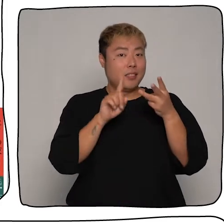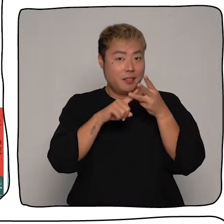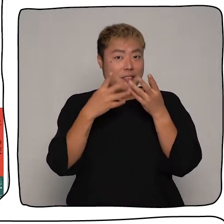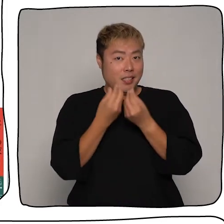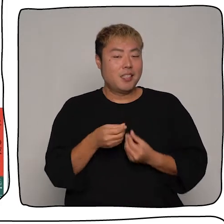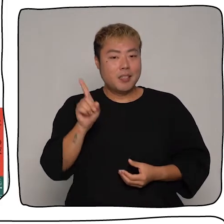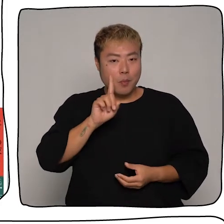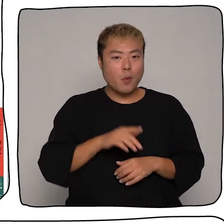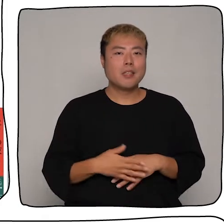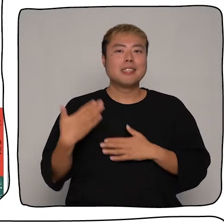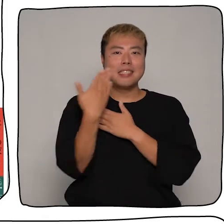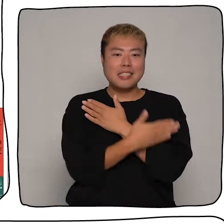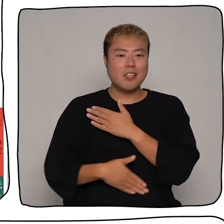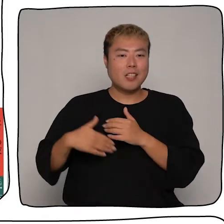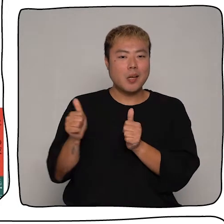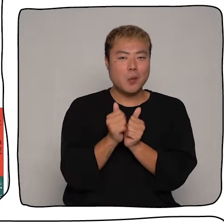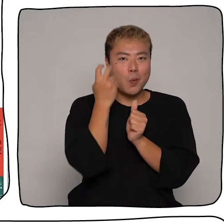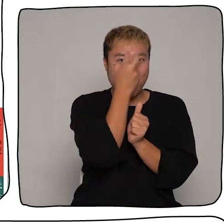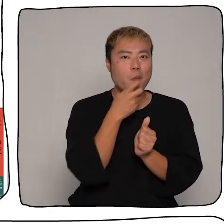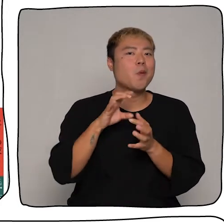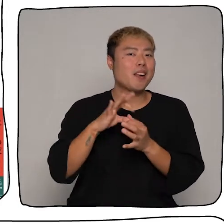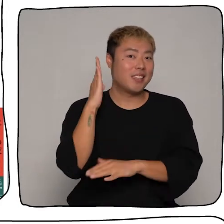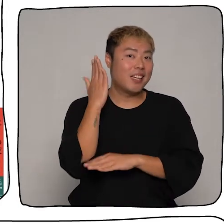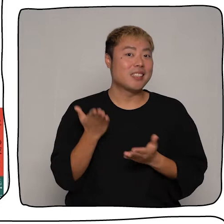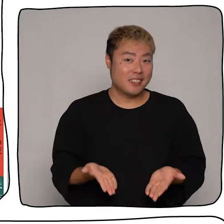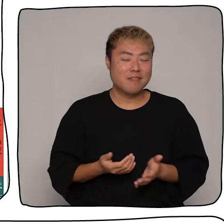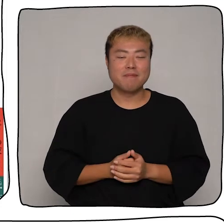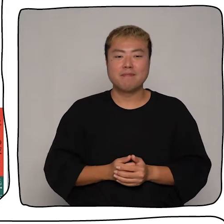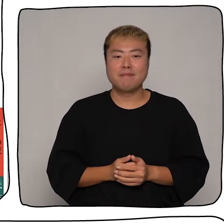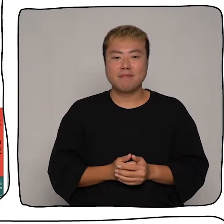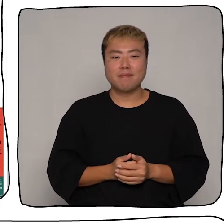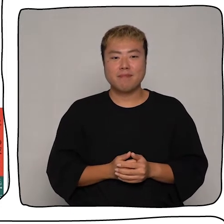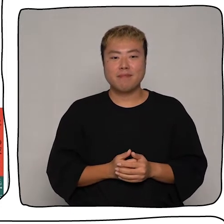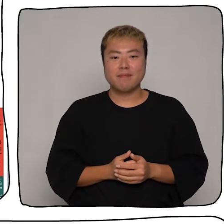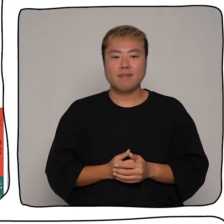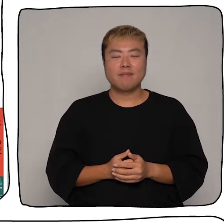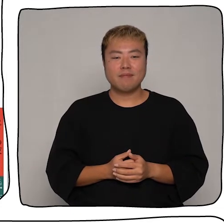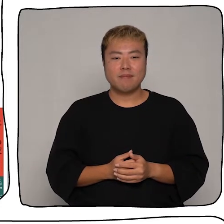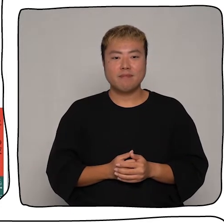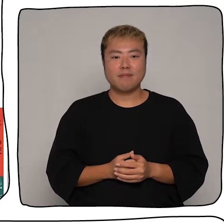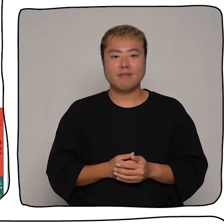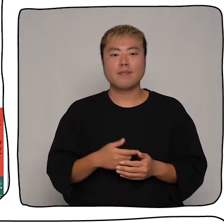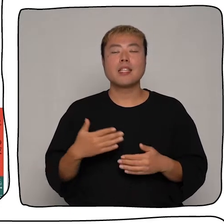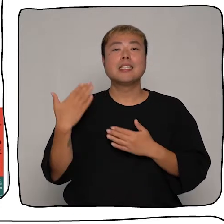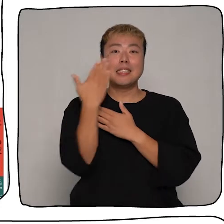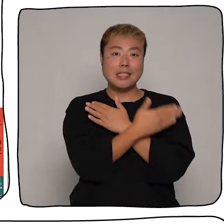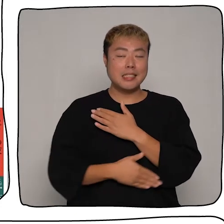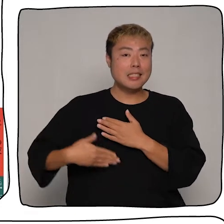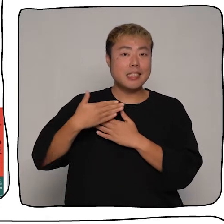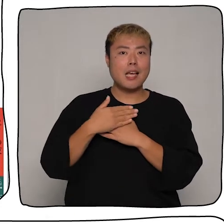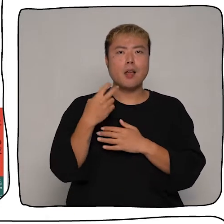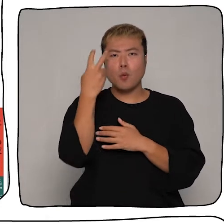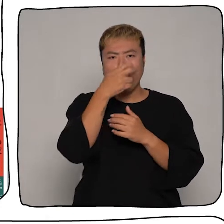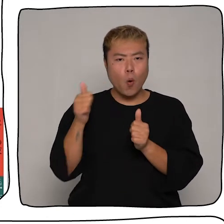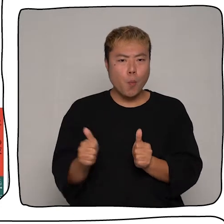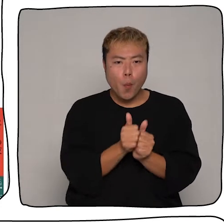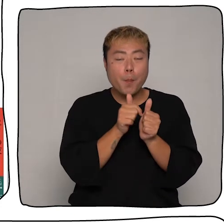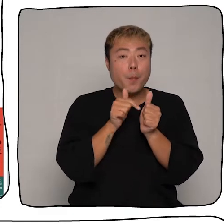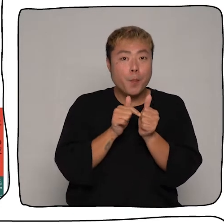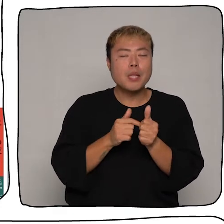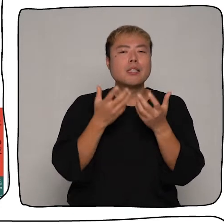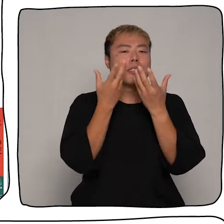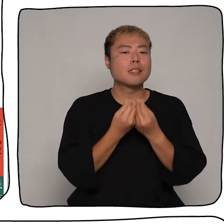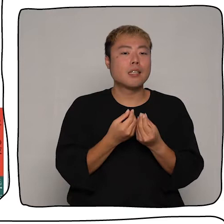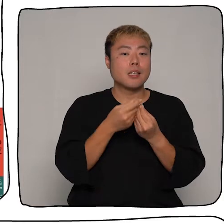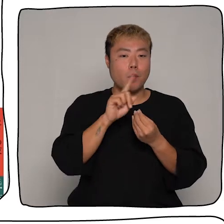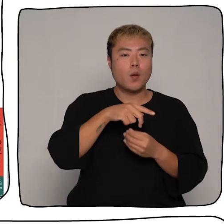third example is care, physical care. First example of physical